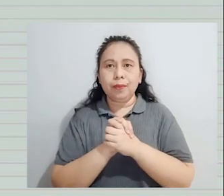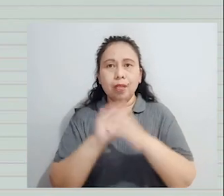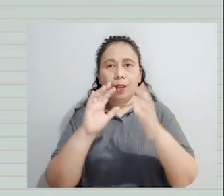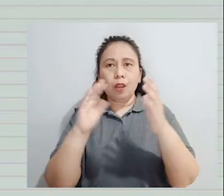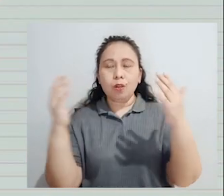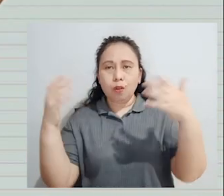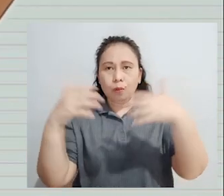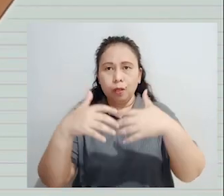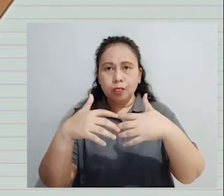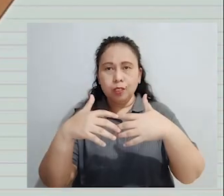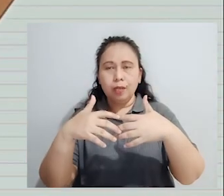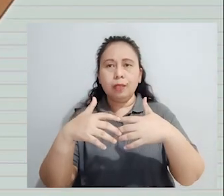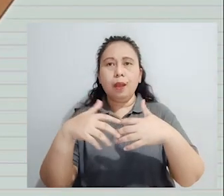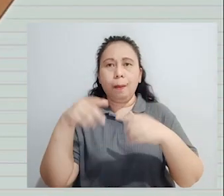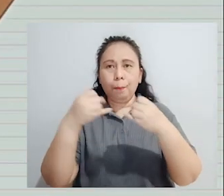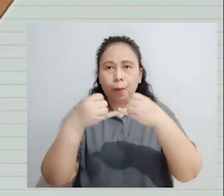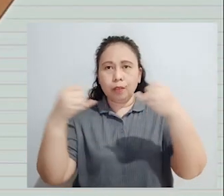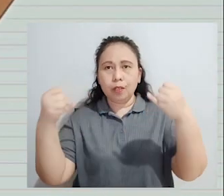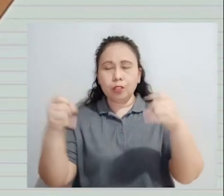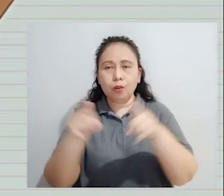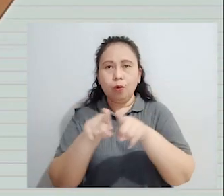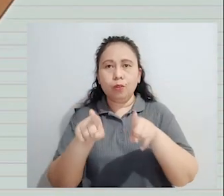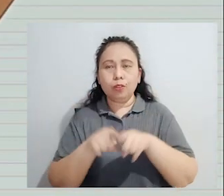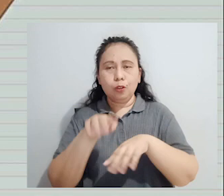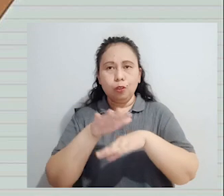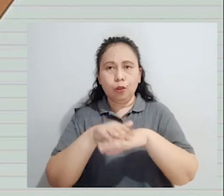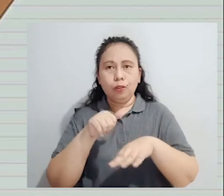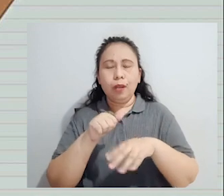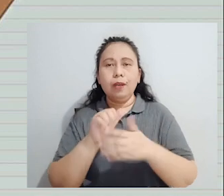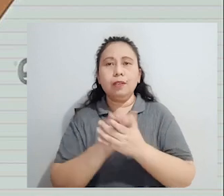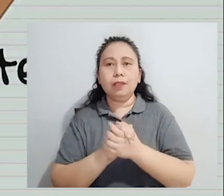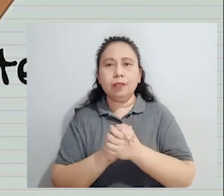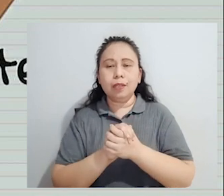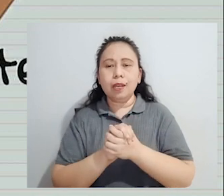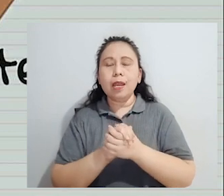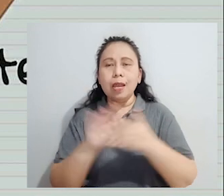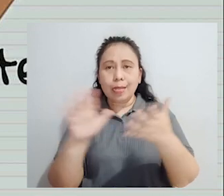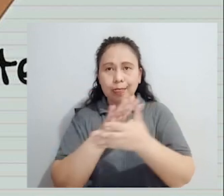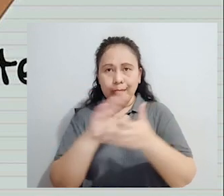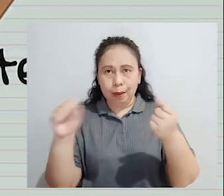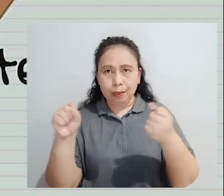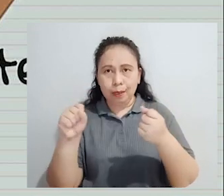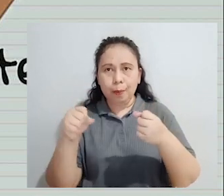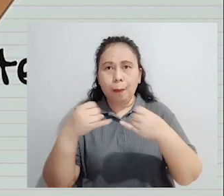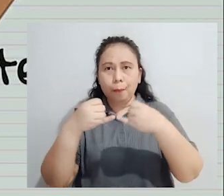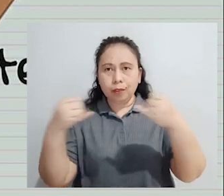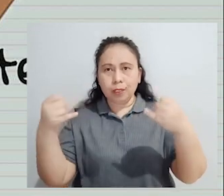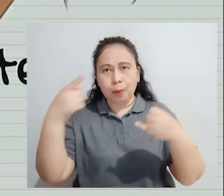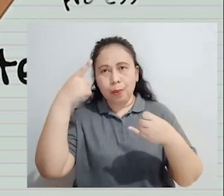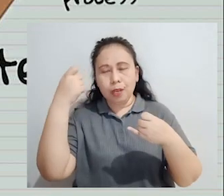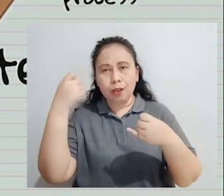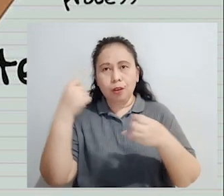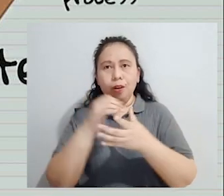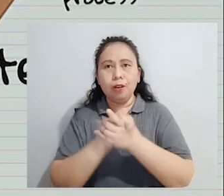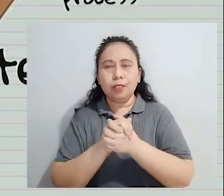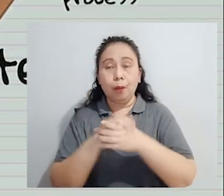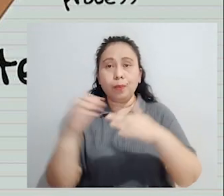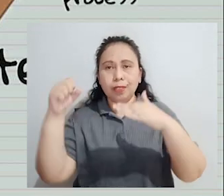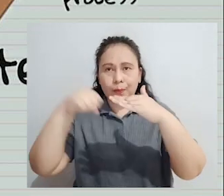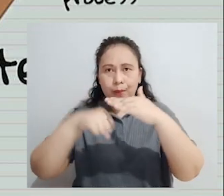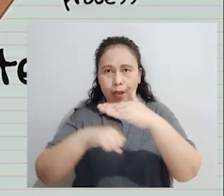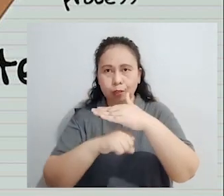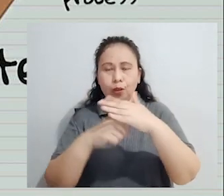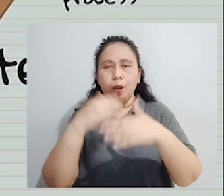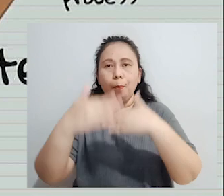Convergent plate boundary is also often referred to as destructive boundary because of the subduction